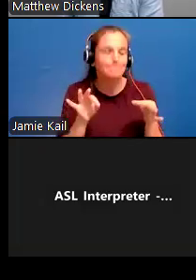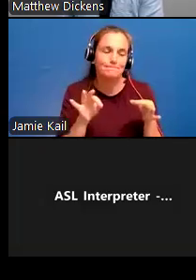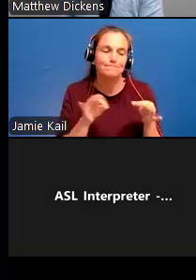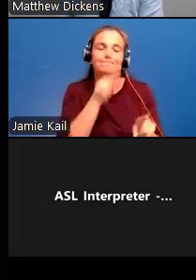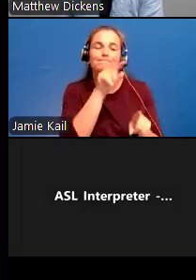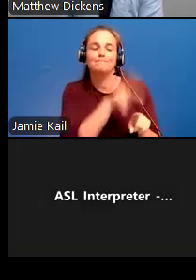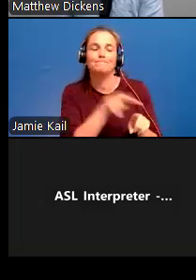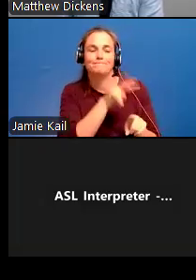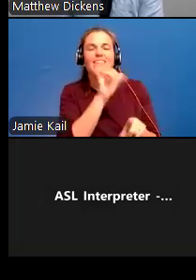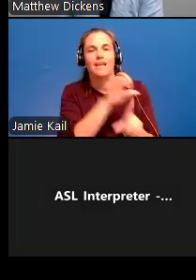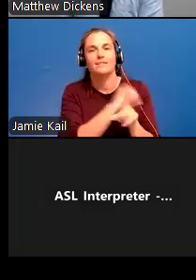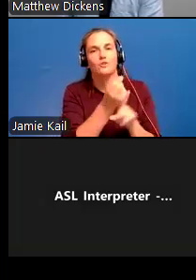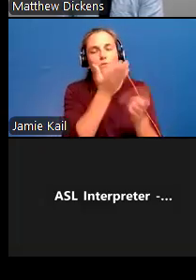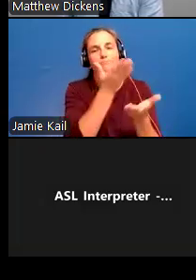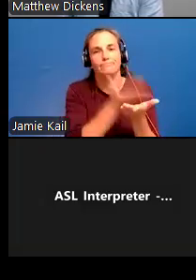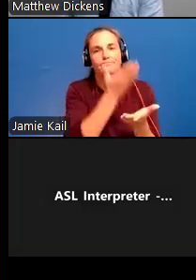valid.